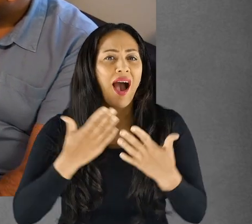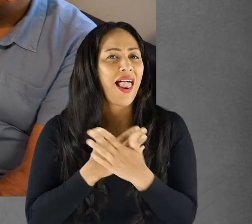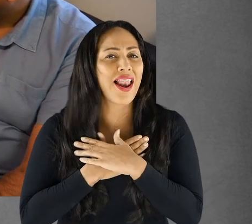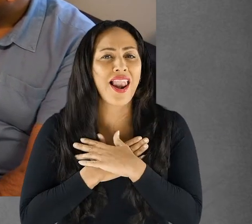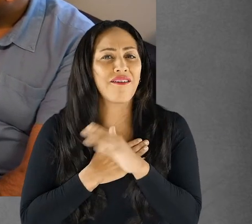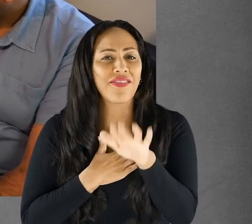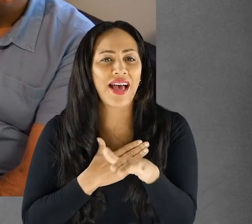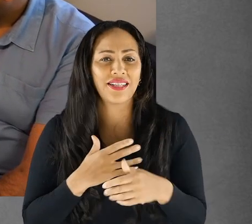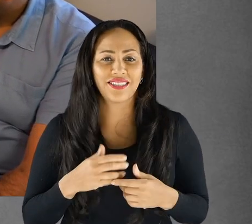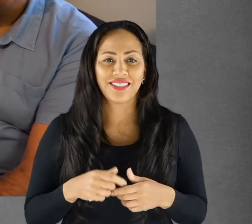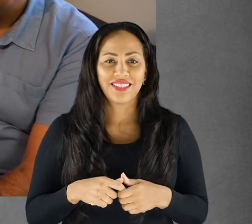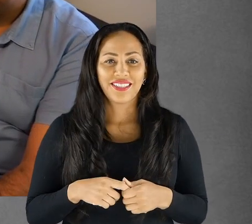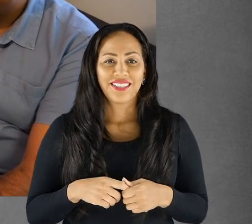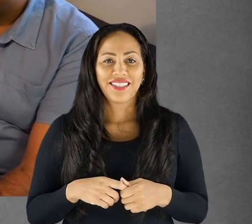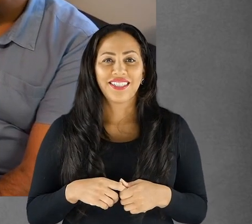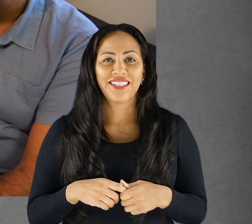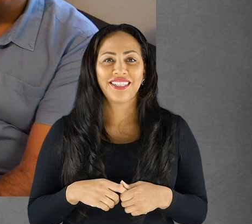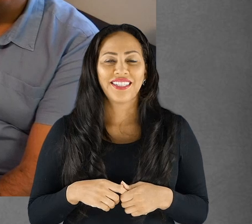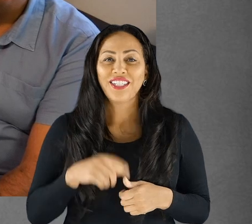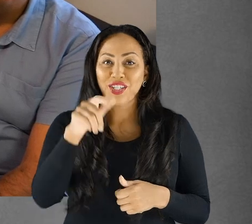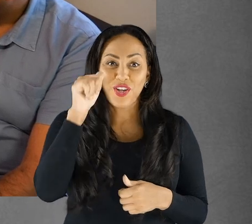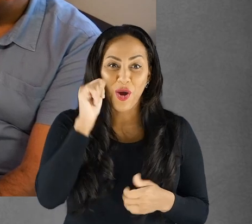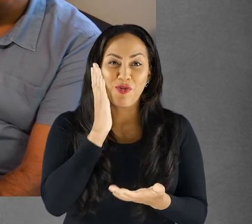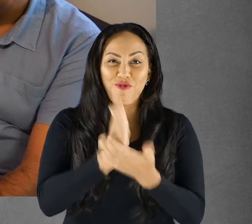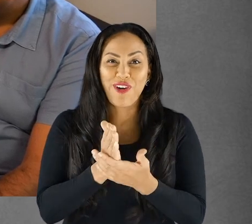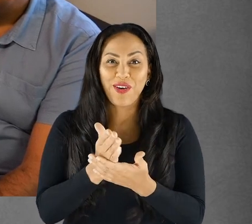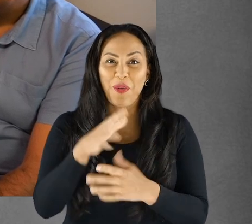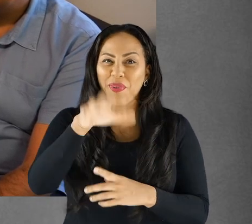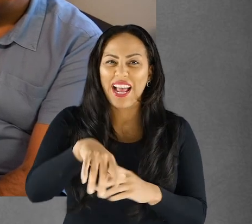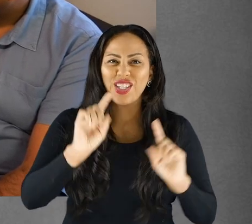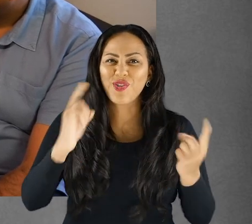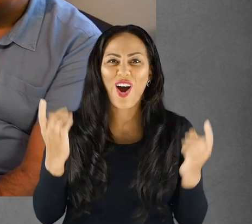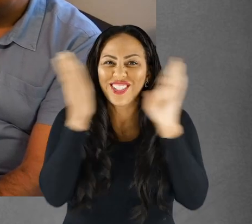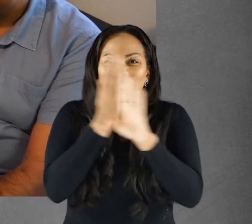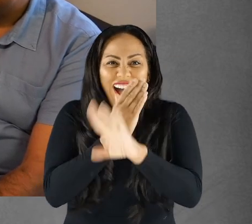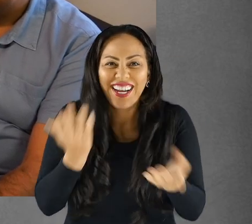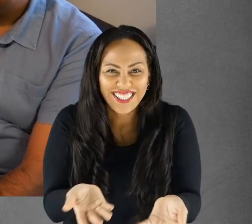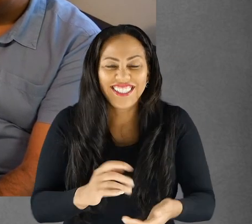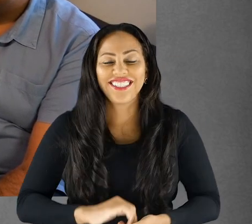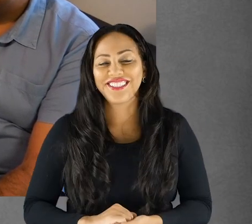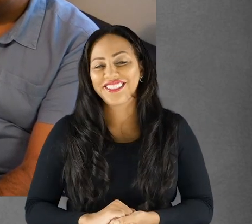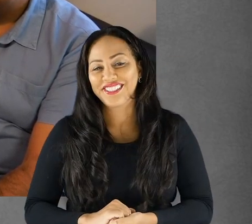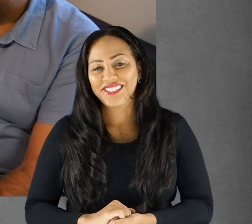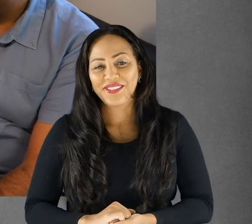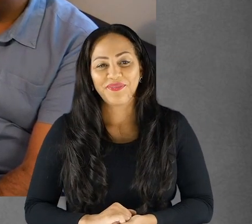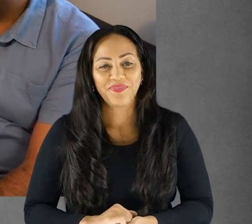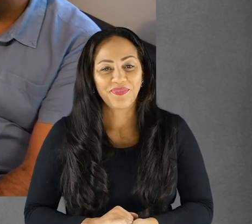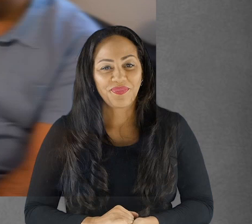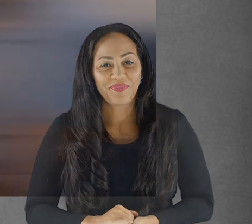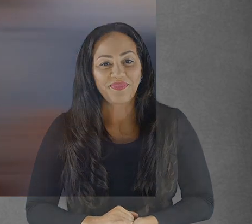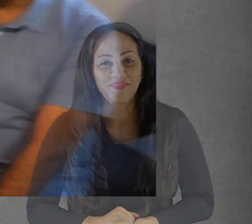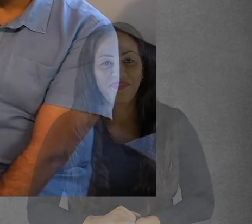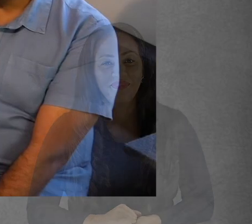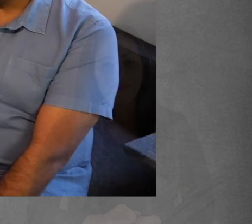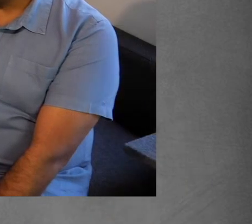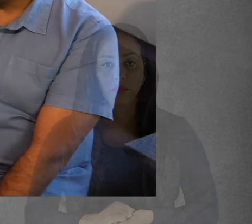us know you're there and your camera's off, that's fine as well. So I really love that, because usually in a room I can't just like, okay, I'm going to do this.